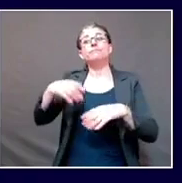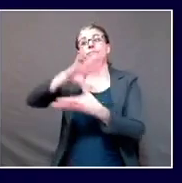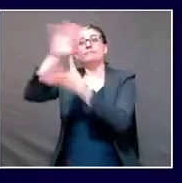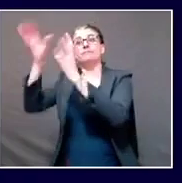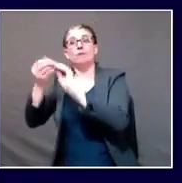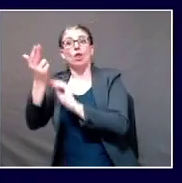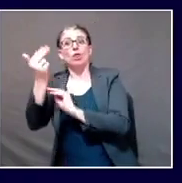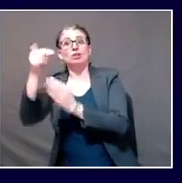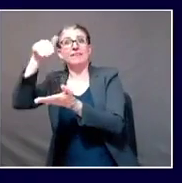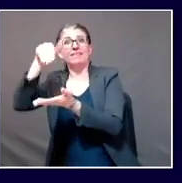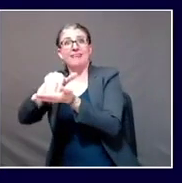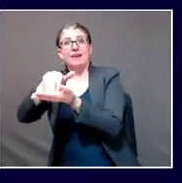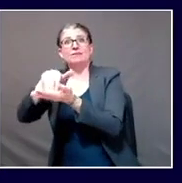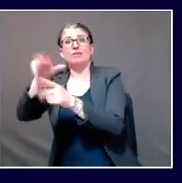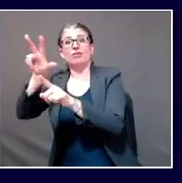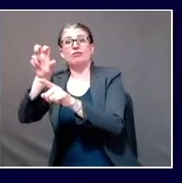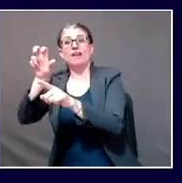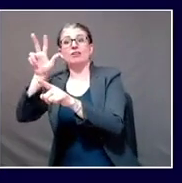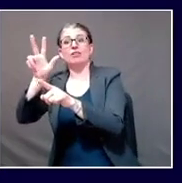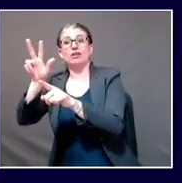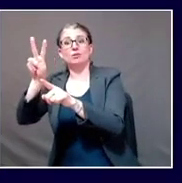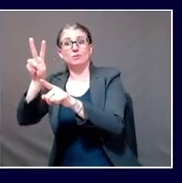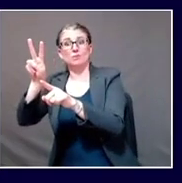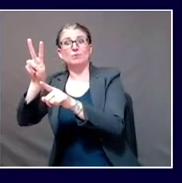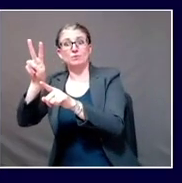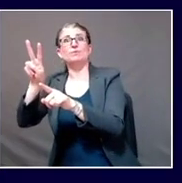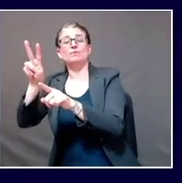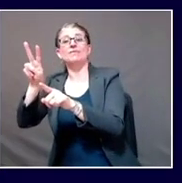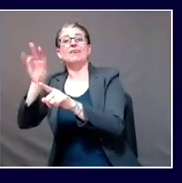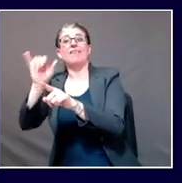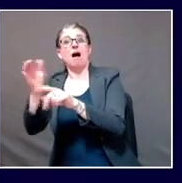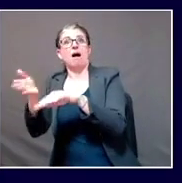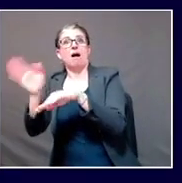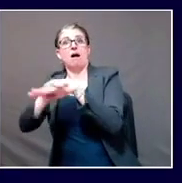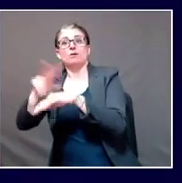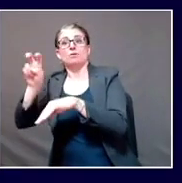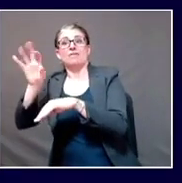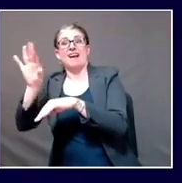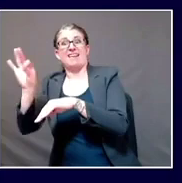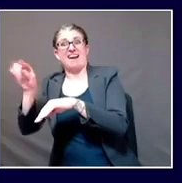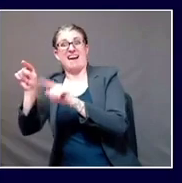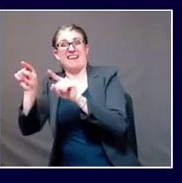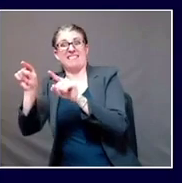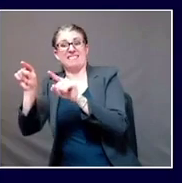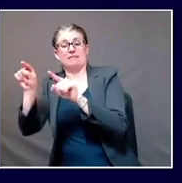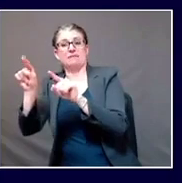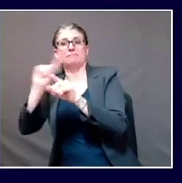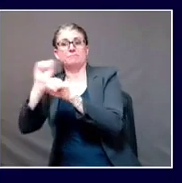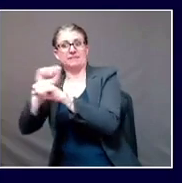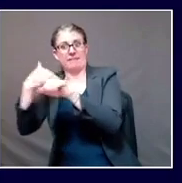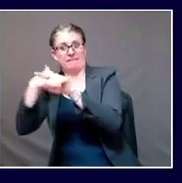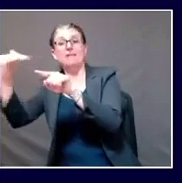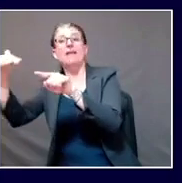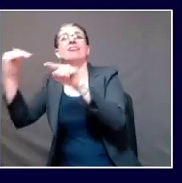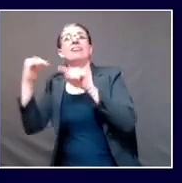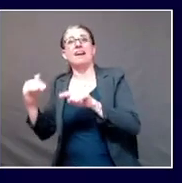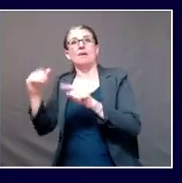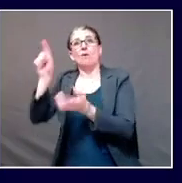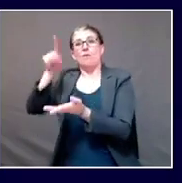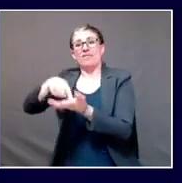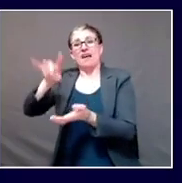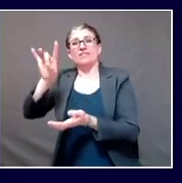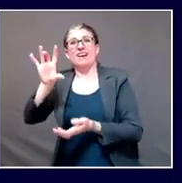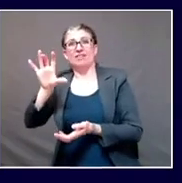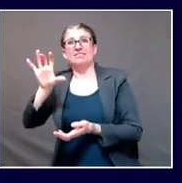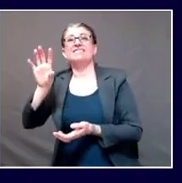cases, an increase of 299, and 1,874 are probable cases, an